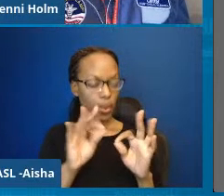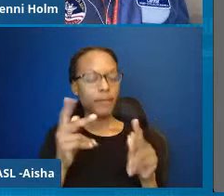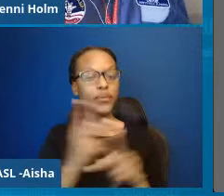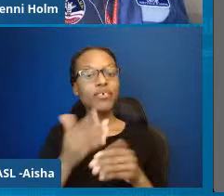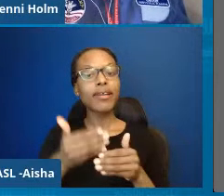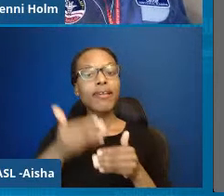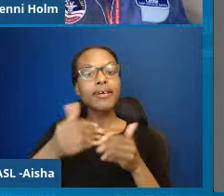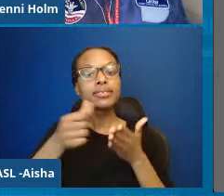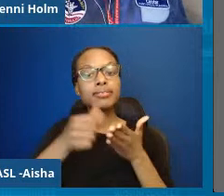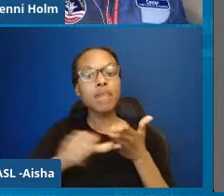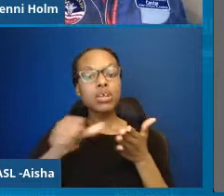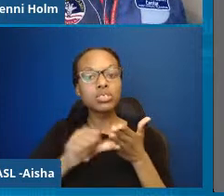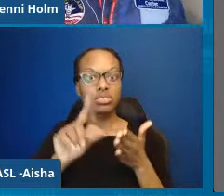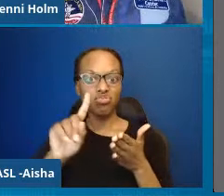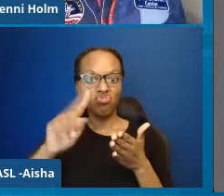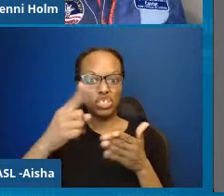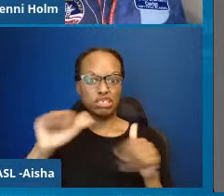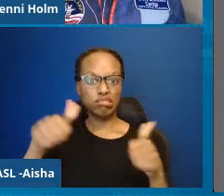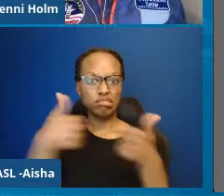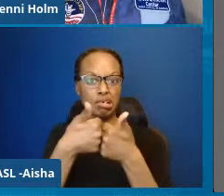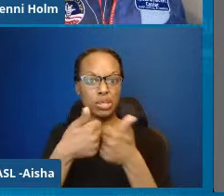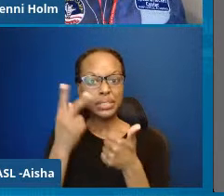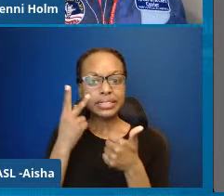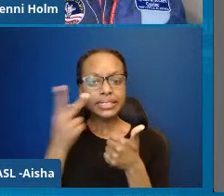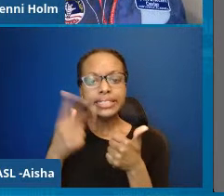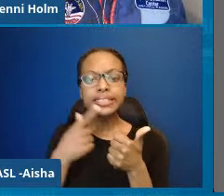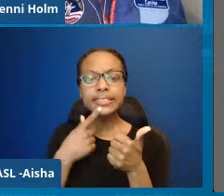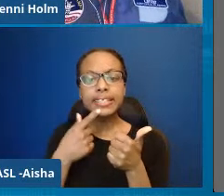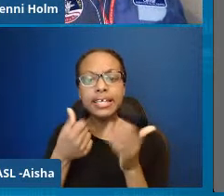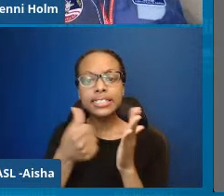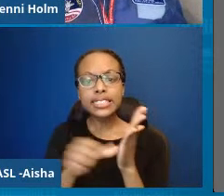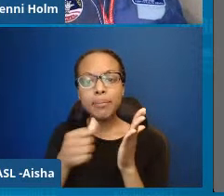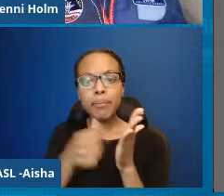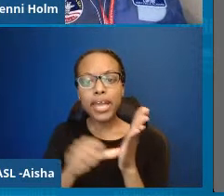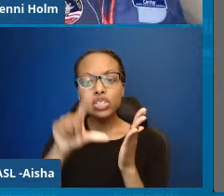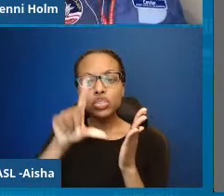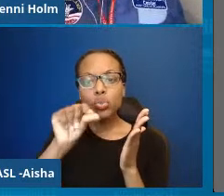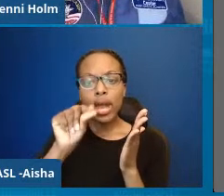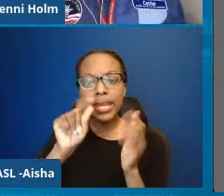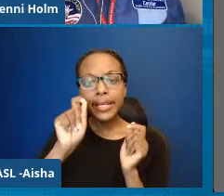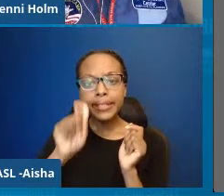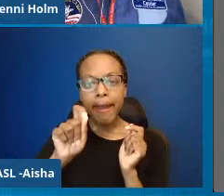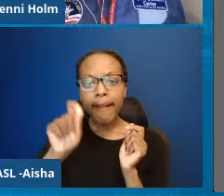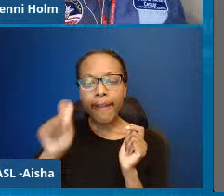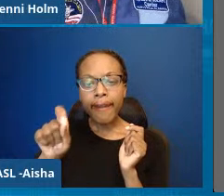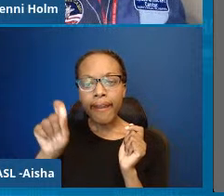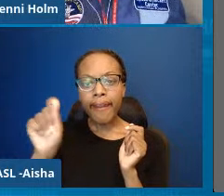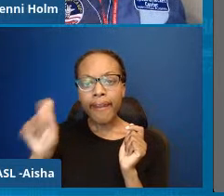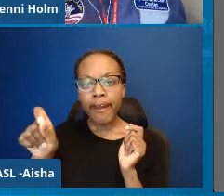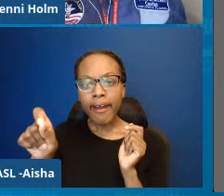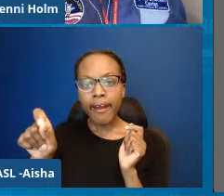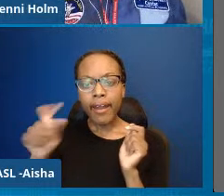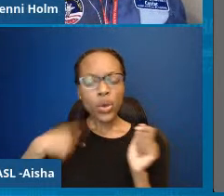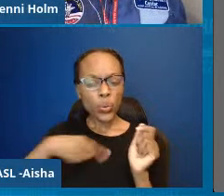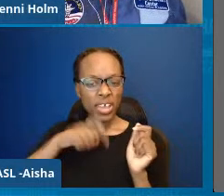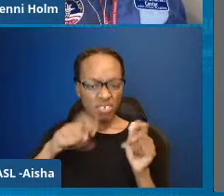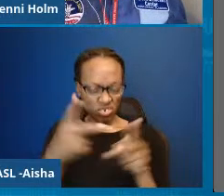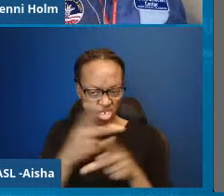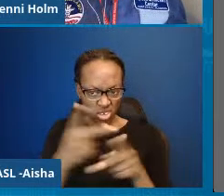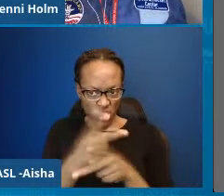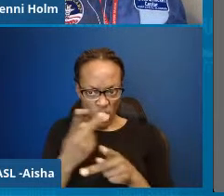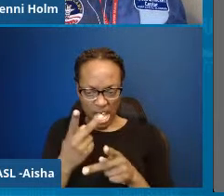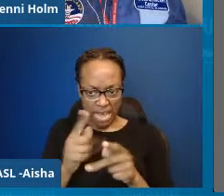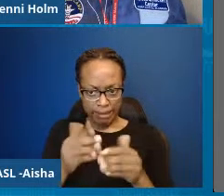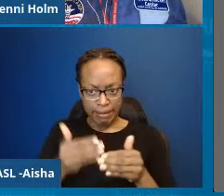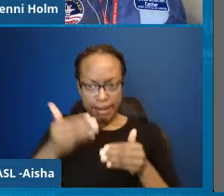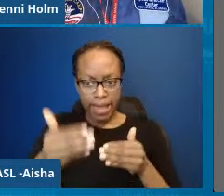is our first big challenge. See where it says turn to page 20, blank, blank, blank. In order to figure out where to go next, we're going to try out these different